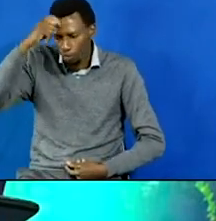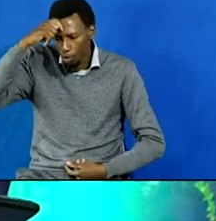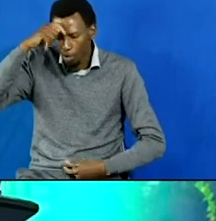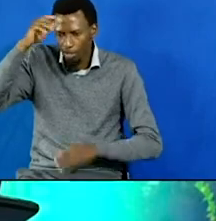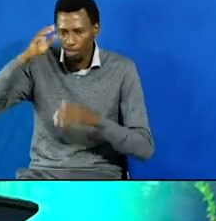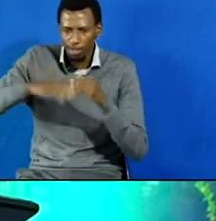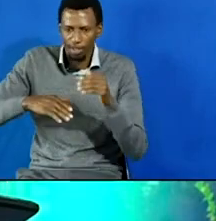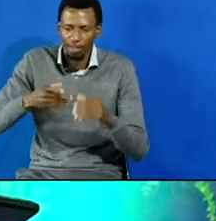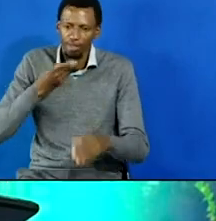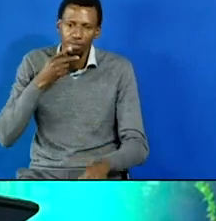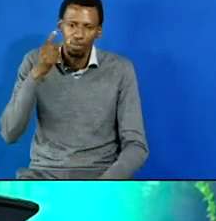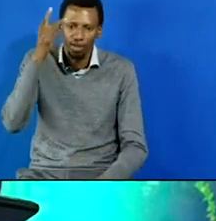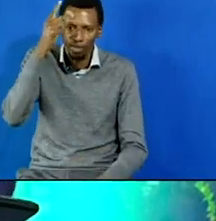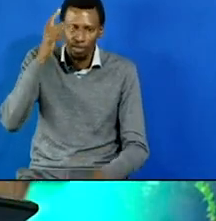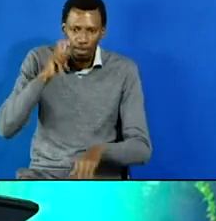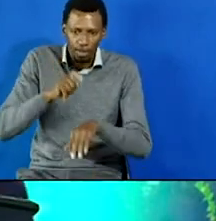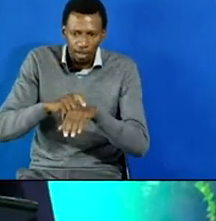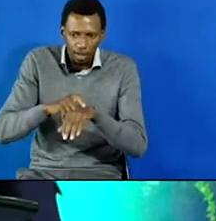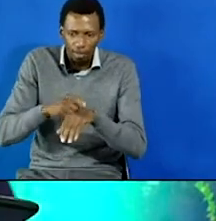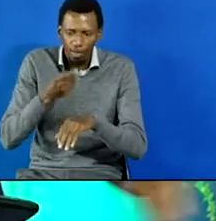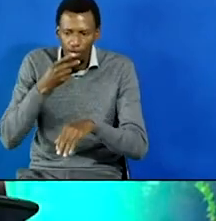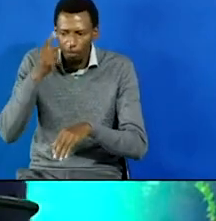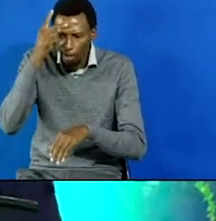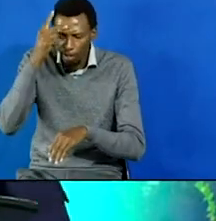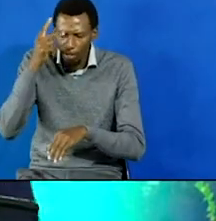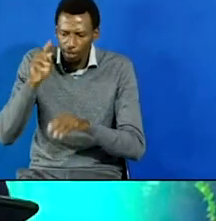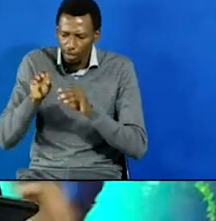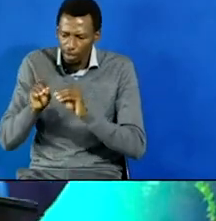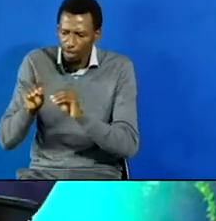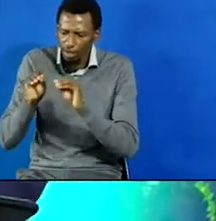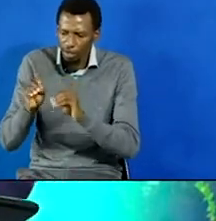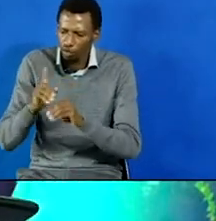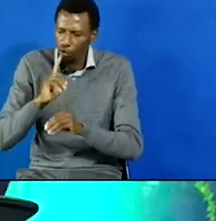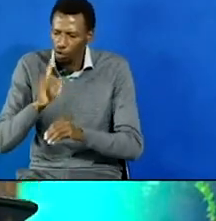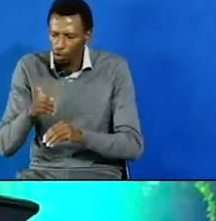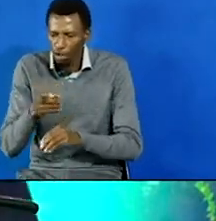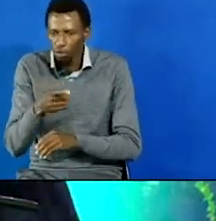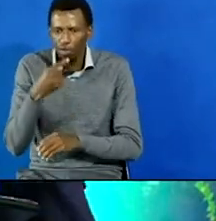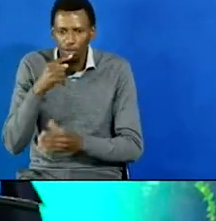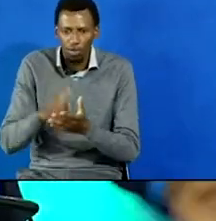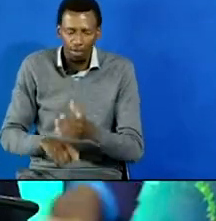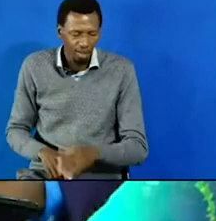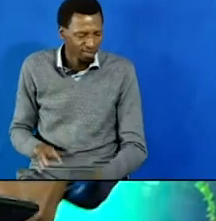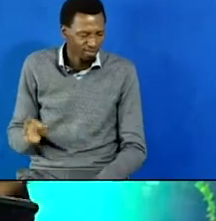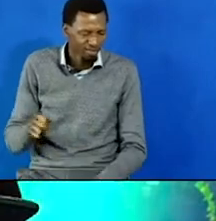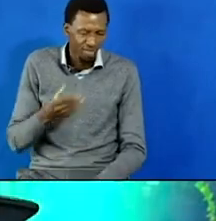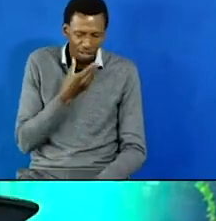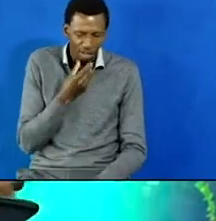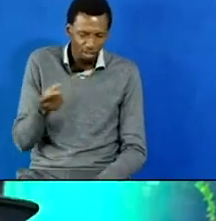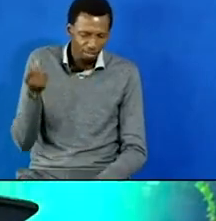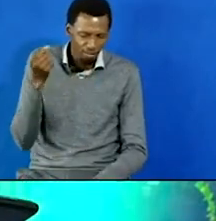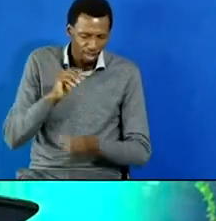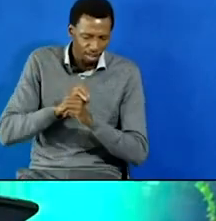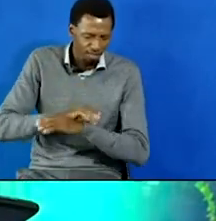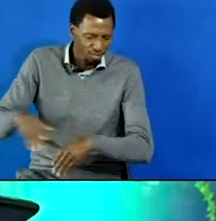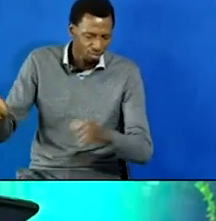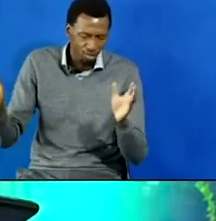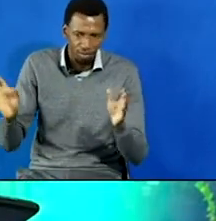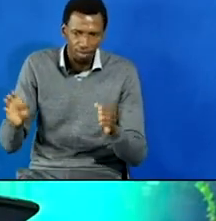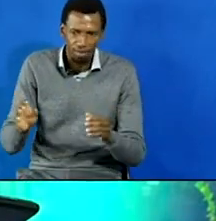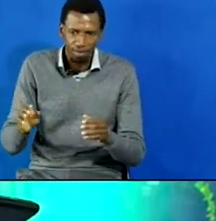And when they guide us, we just like, ah, mom, you don't know these things. Ah, daddy, I will shake him, maneno, you know?